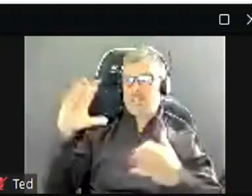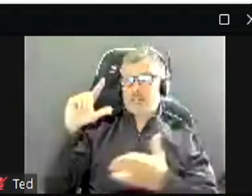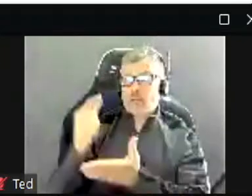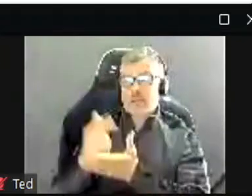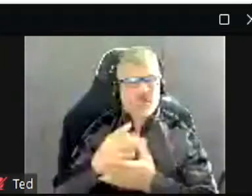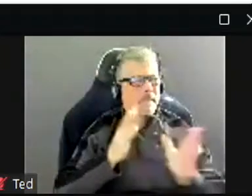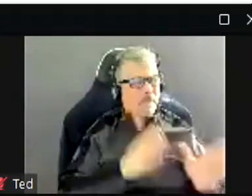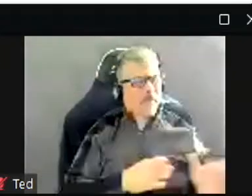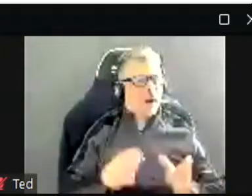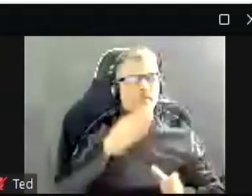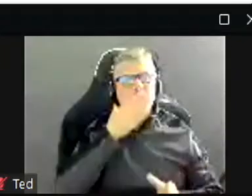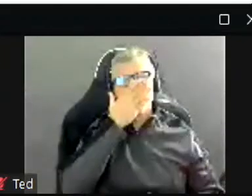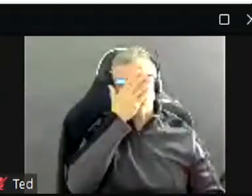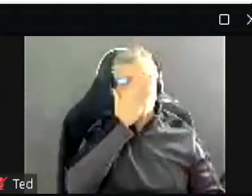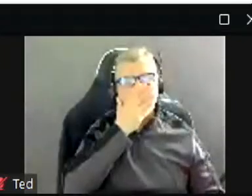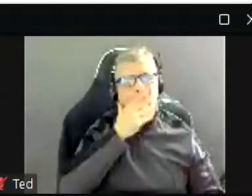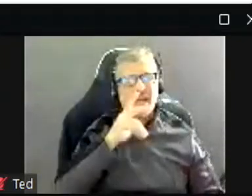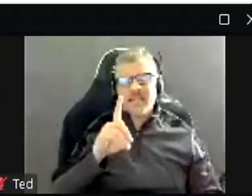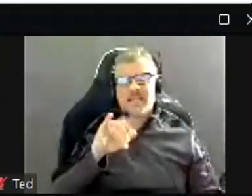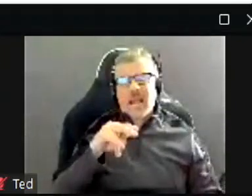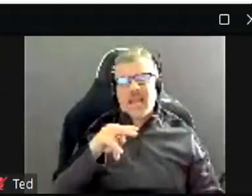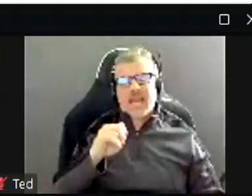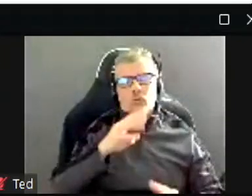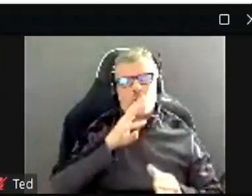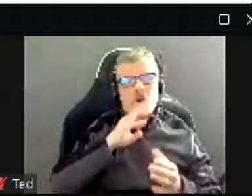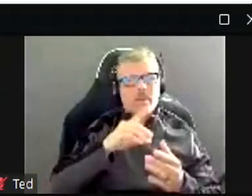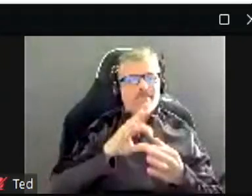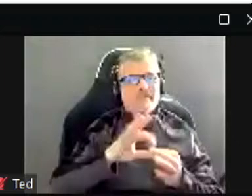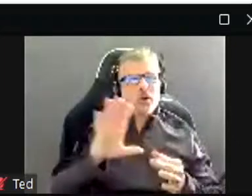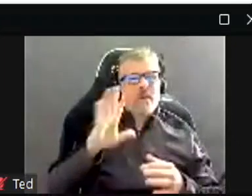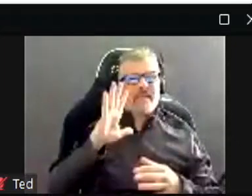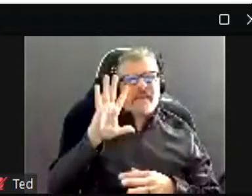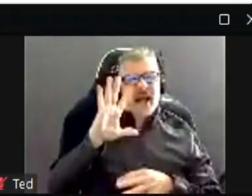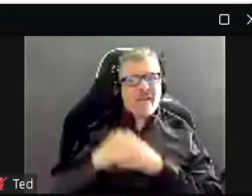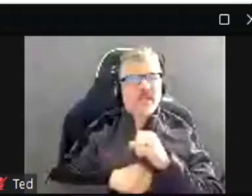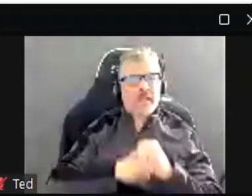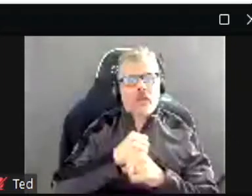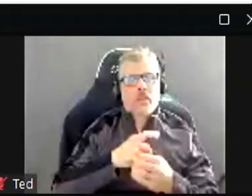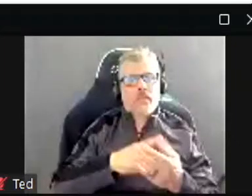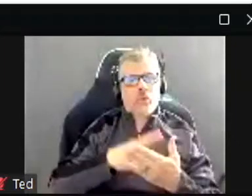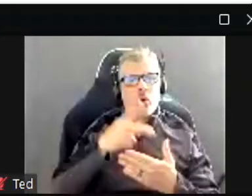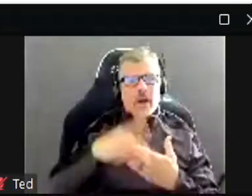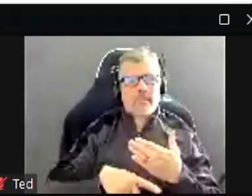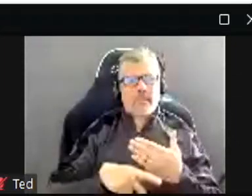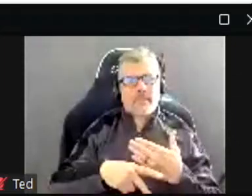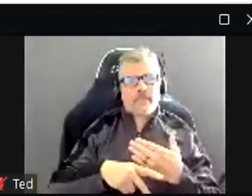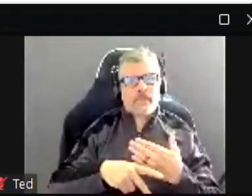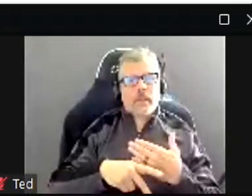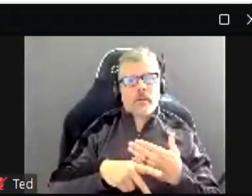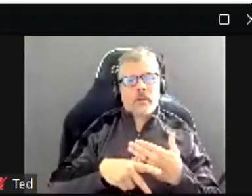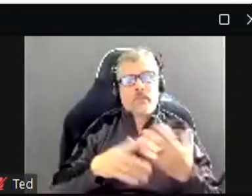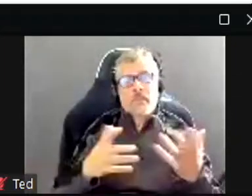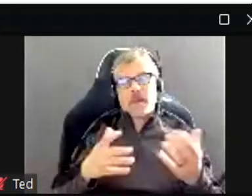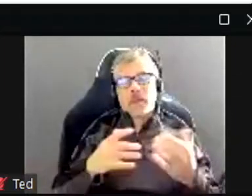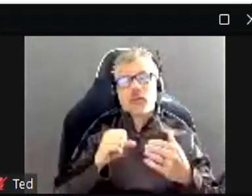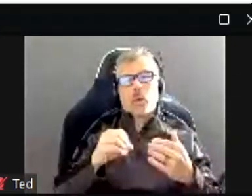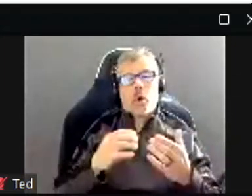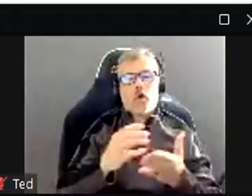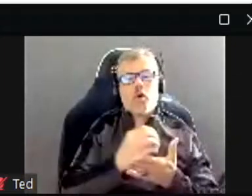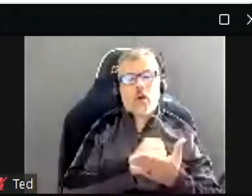talked about her 5-year program, right? The 5-year program and earning 15 master's